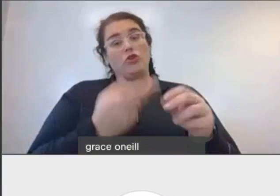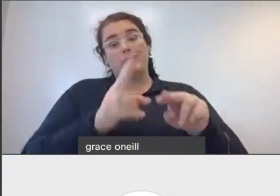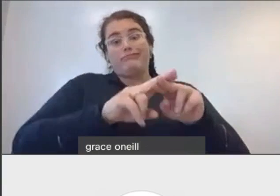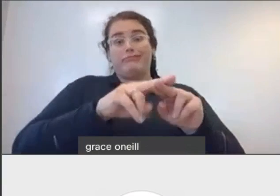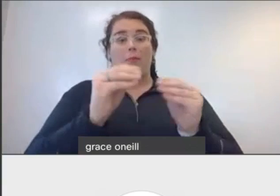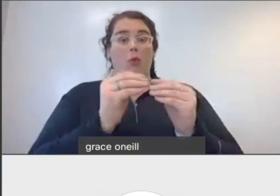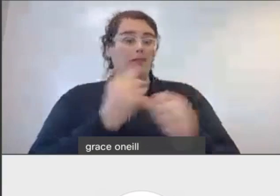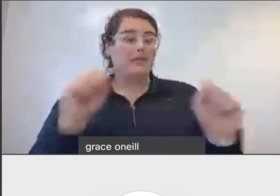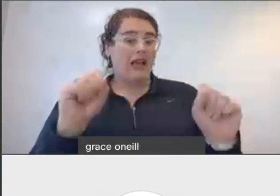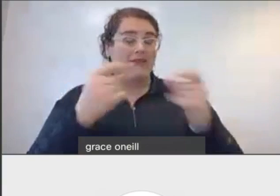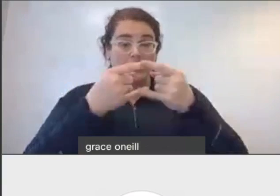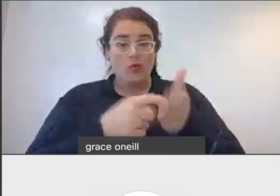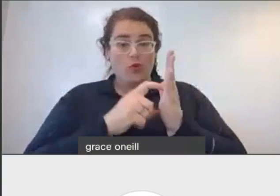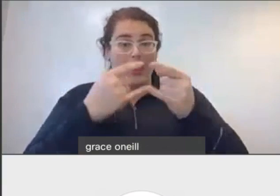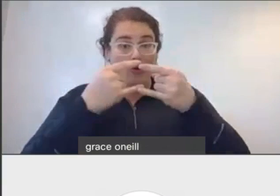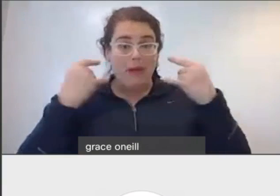Now,